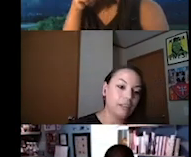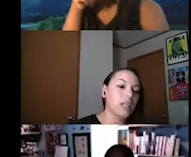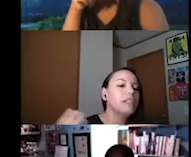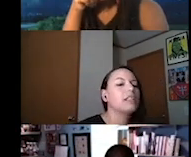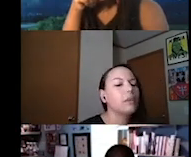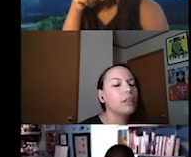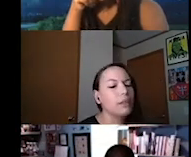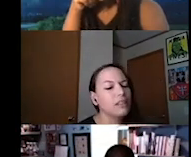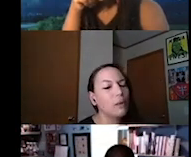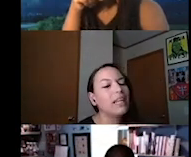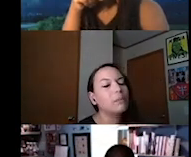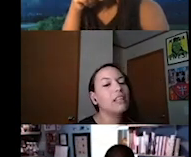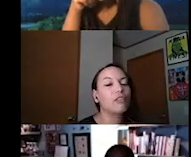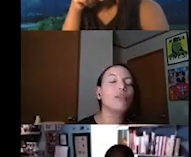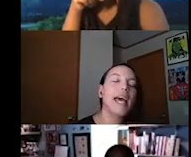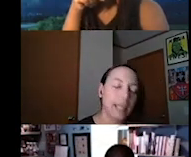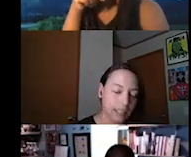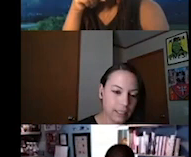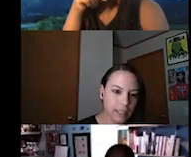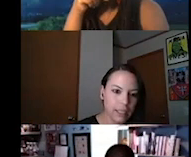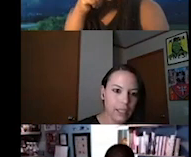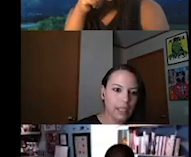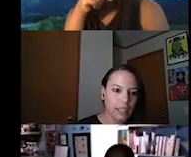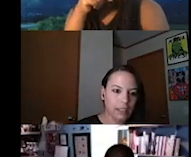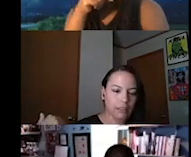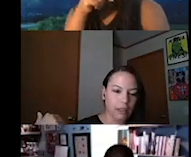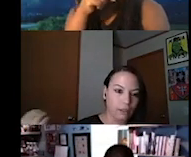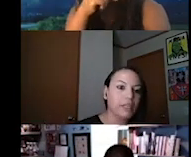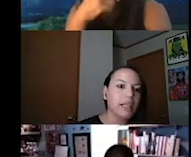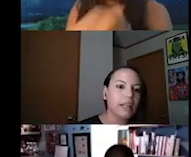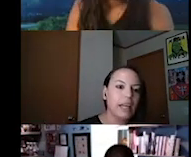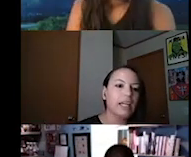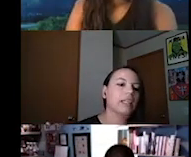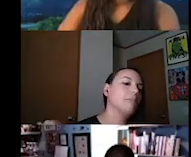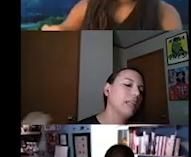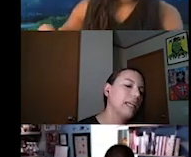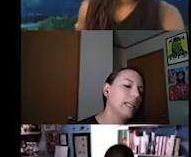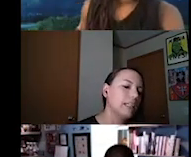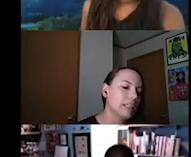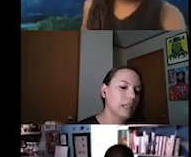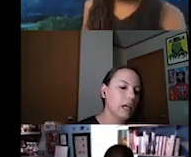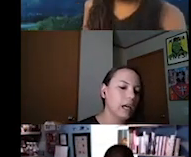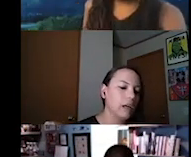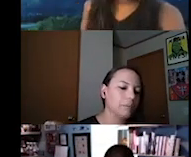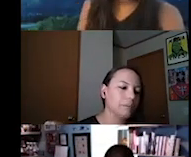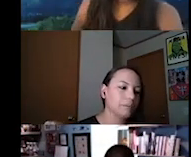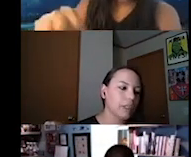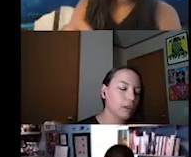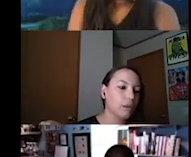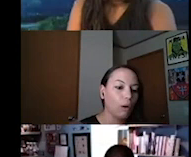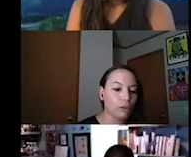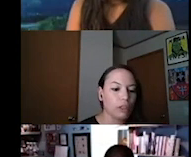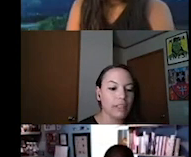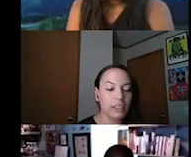that understanding. But she said one of the reasons why is because there's no text in Korea that explains, you